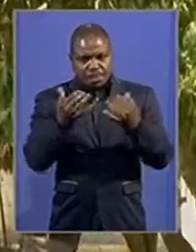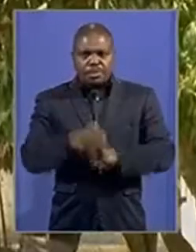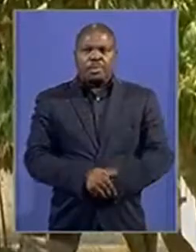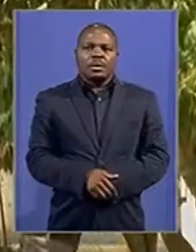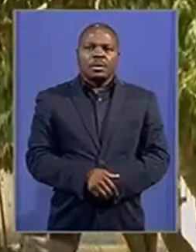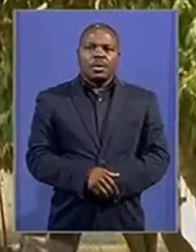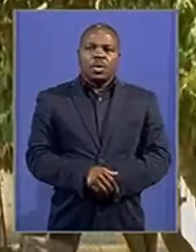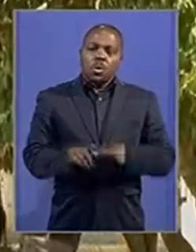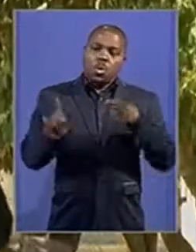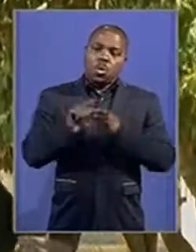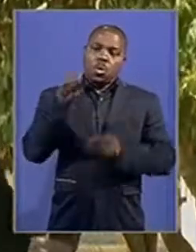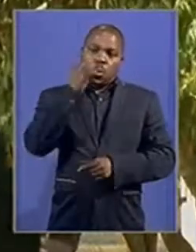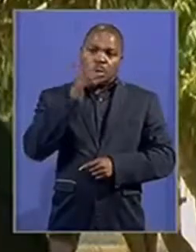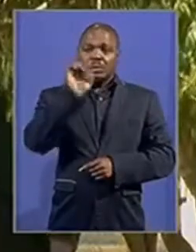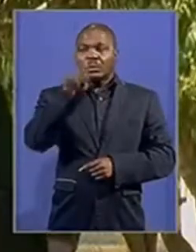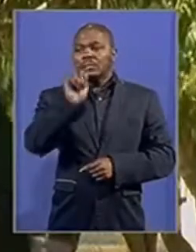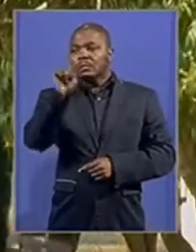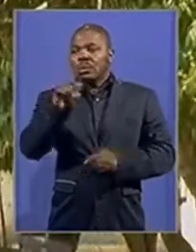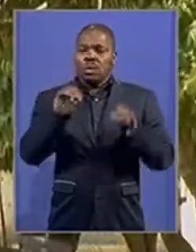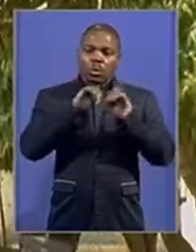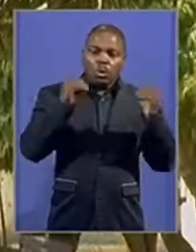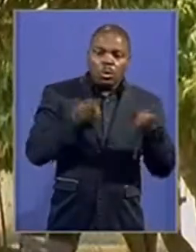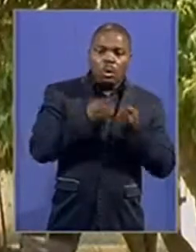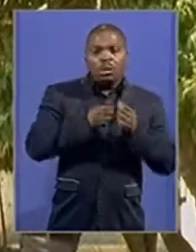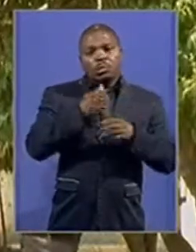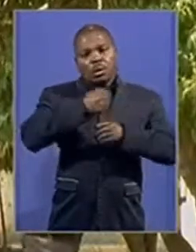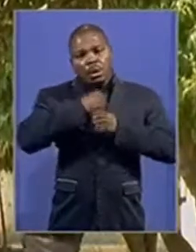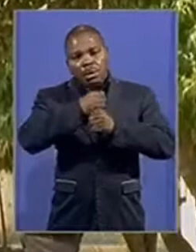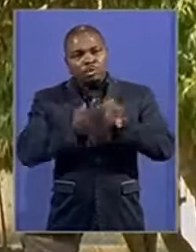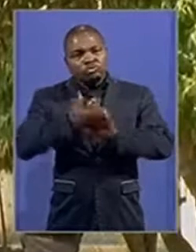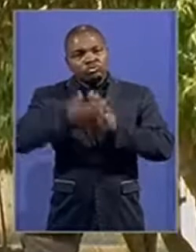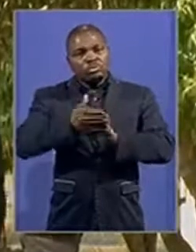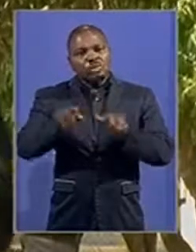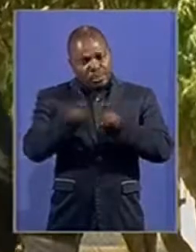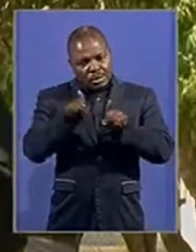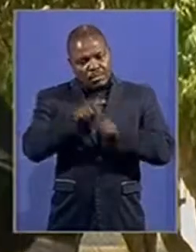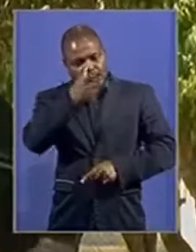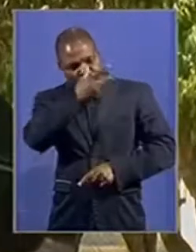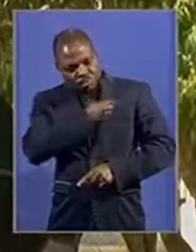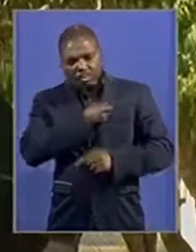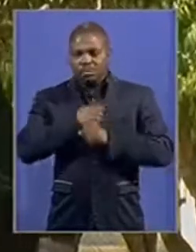A re fa mekgatlho e tsweleditse matsholo a bona, seo se tshwanetse go dirwa le fa moentong.